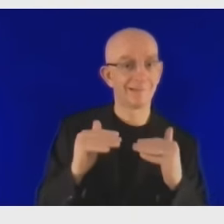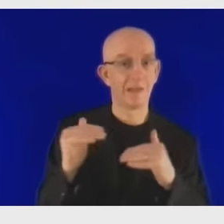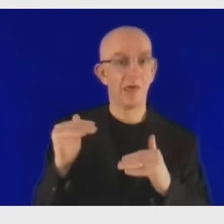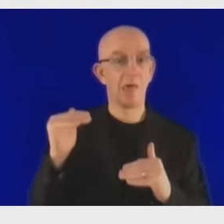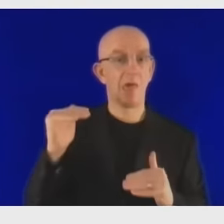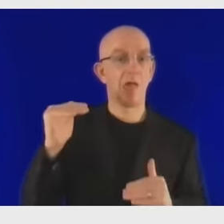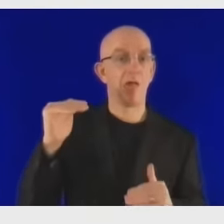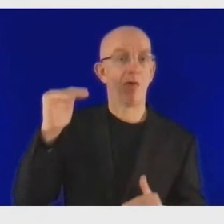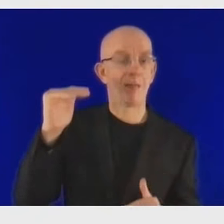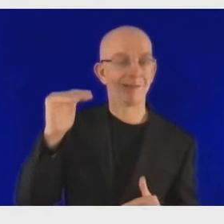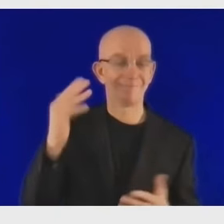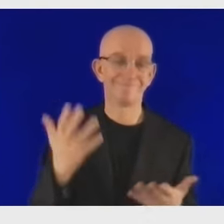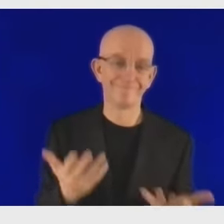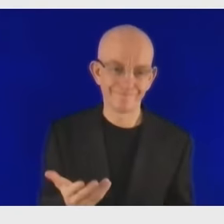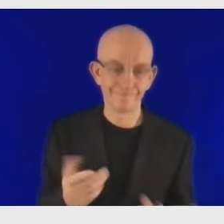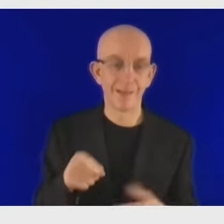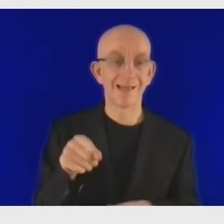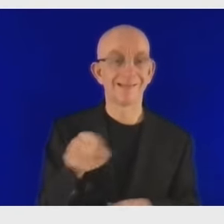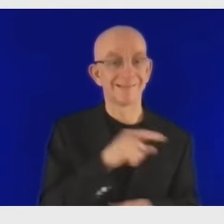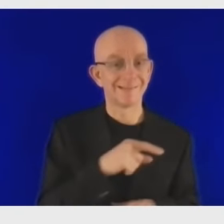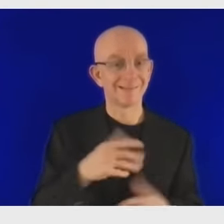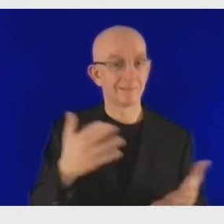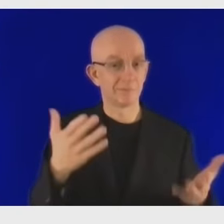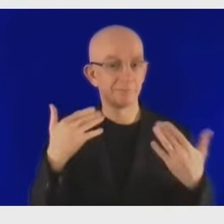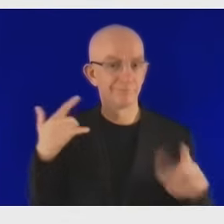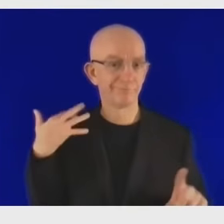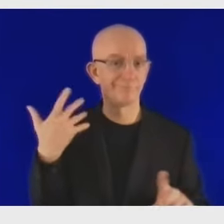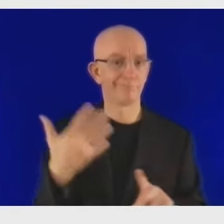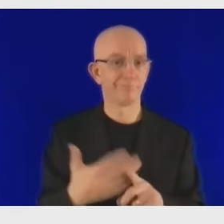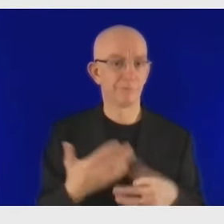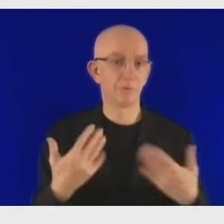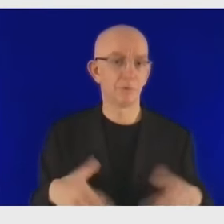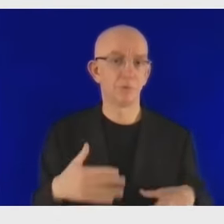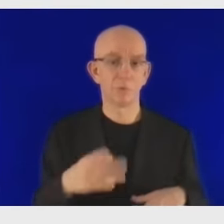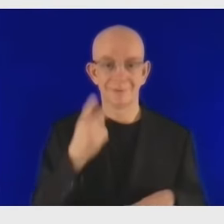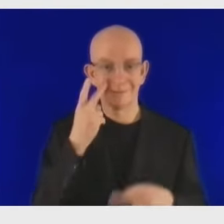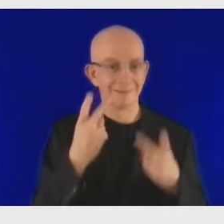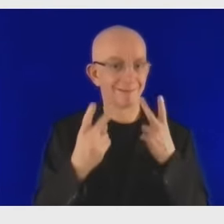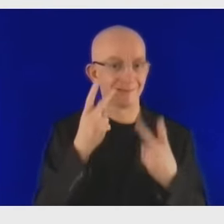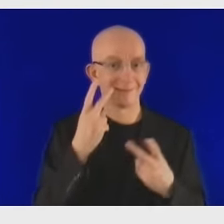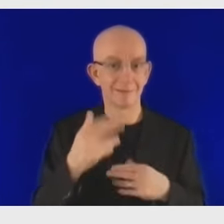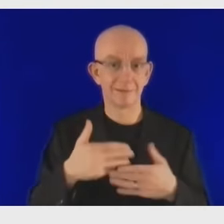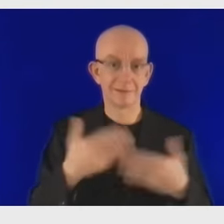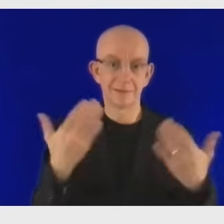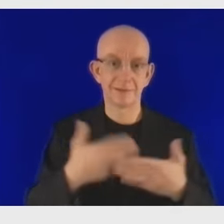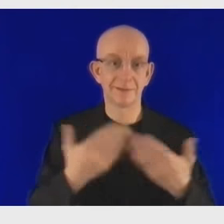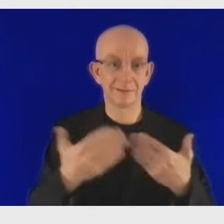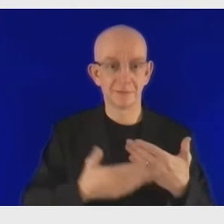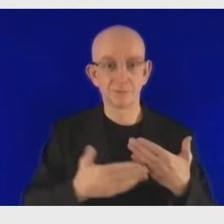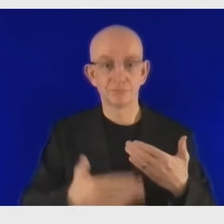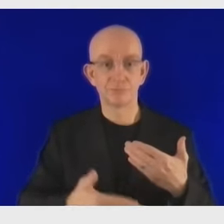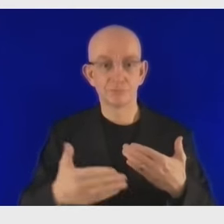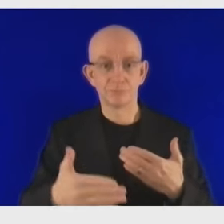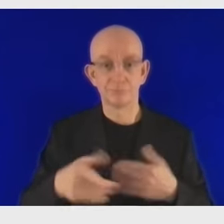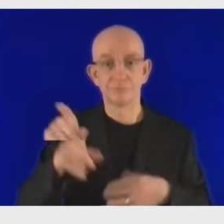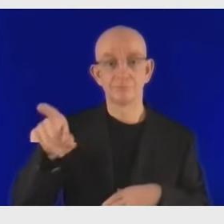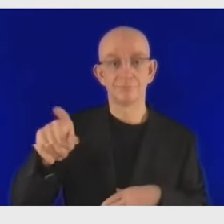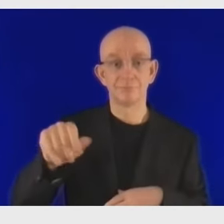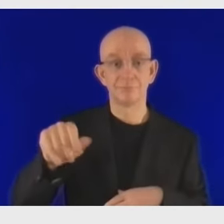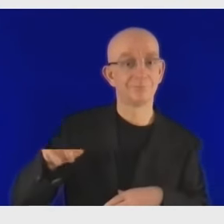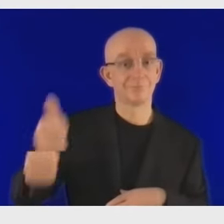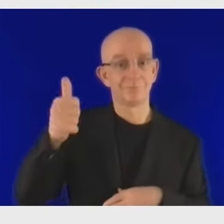latest intergovernmental panel report on climate change is a code red for humanity. Our